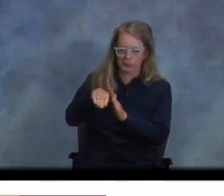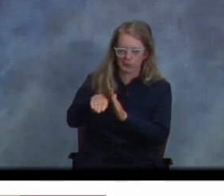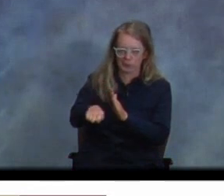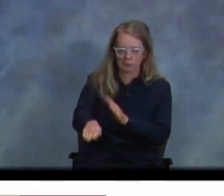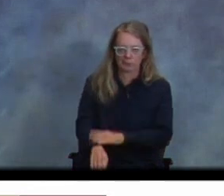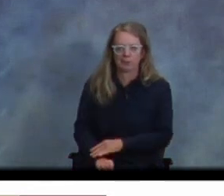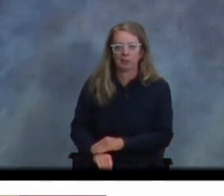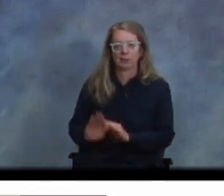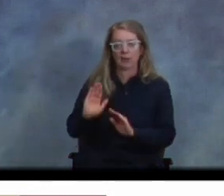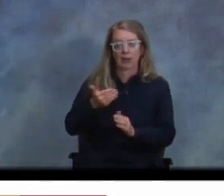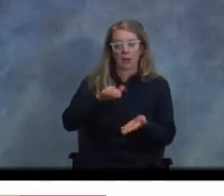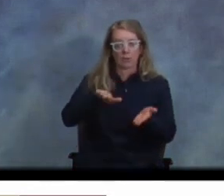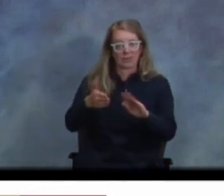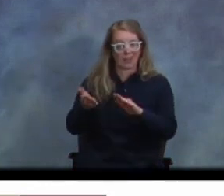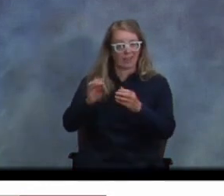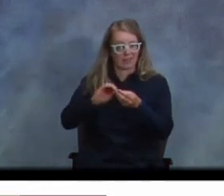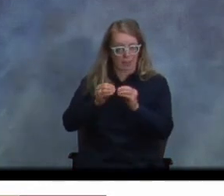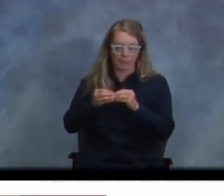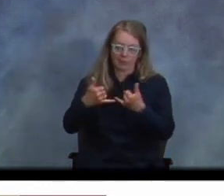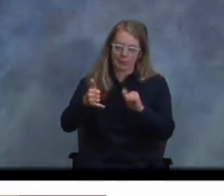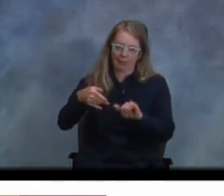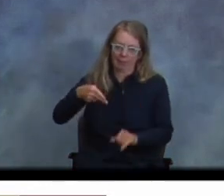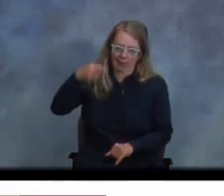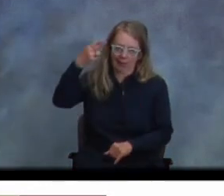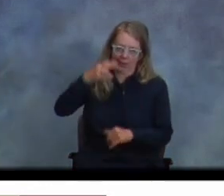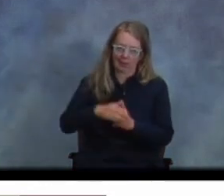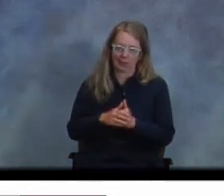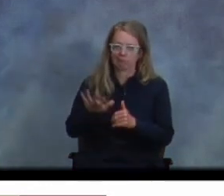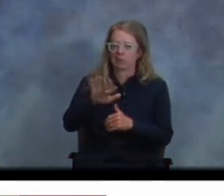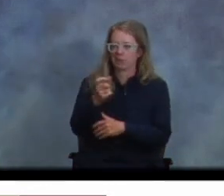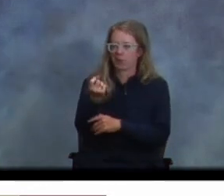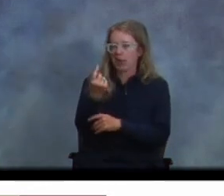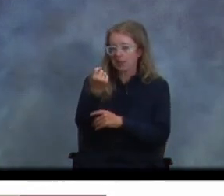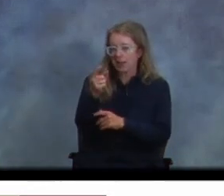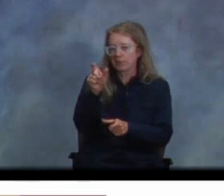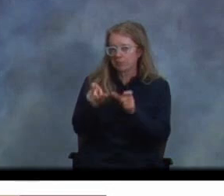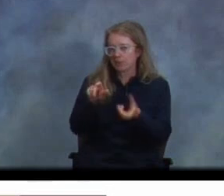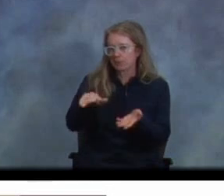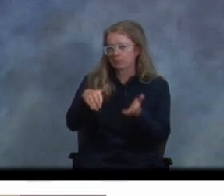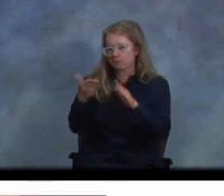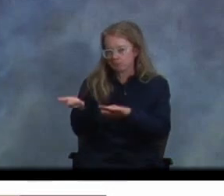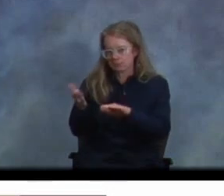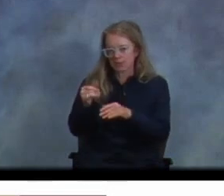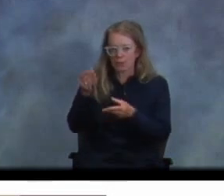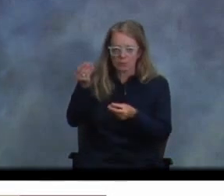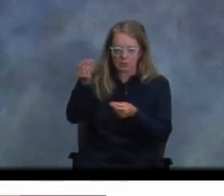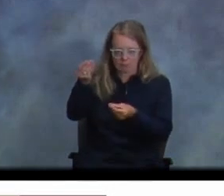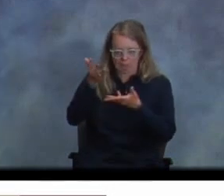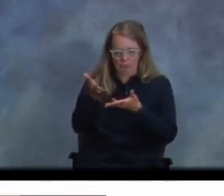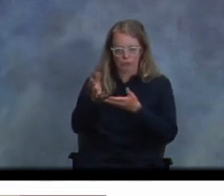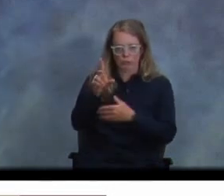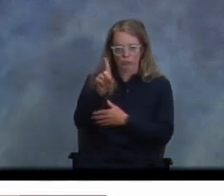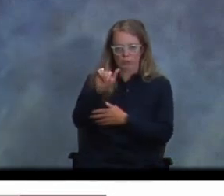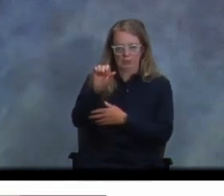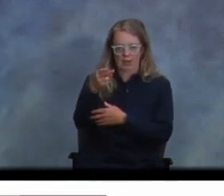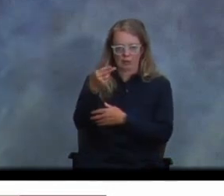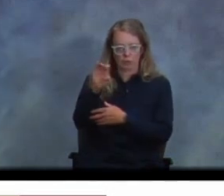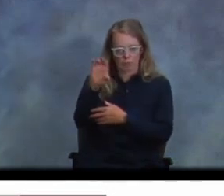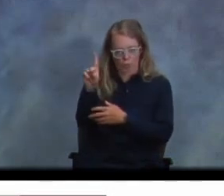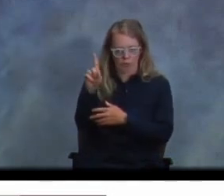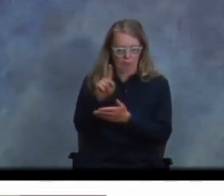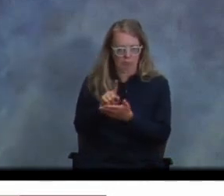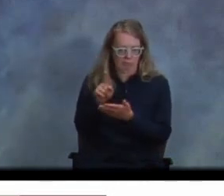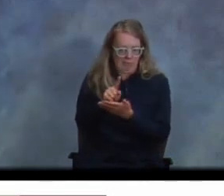Our deaths have remained high. We had about 11 deaths reported to the dashboard in the last week.